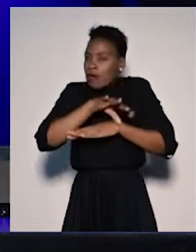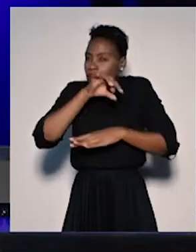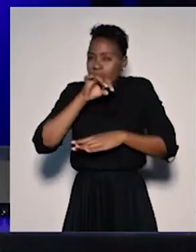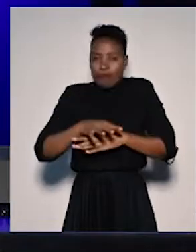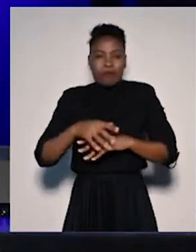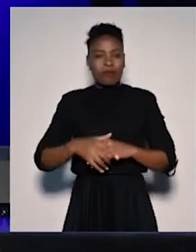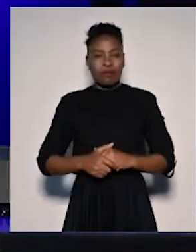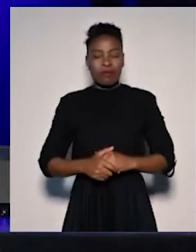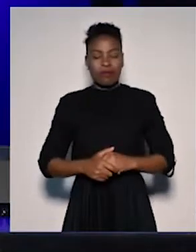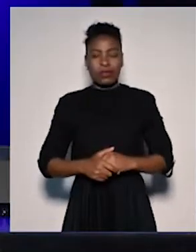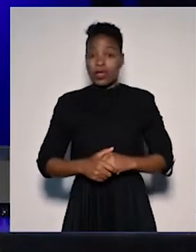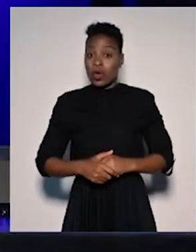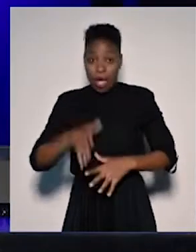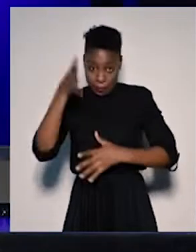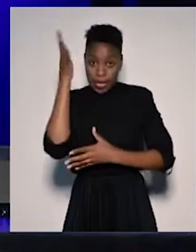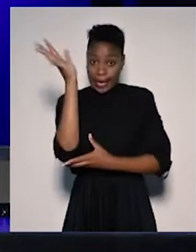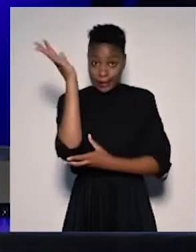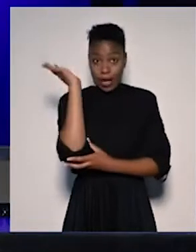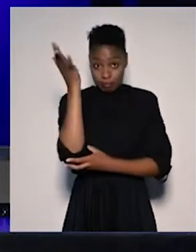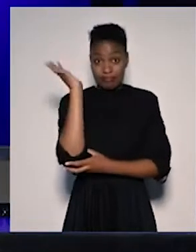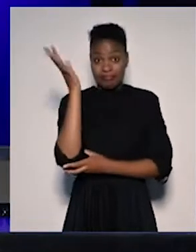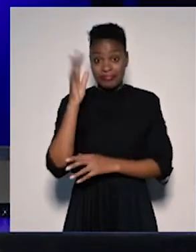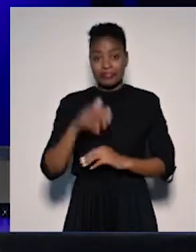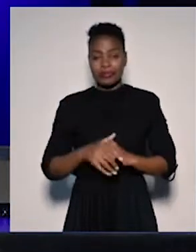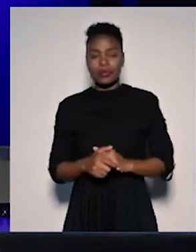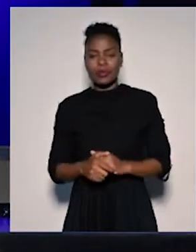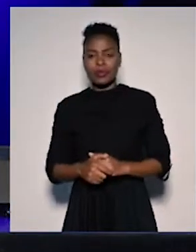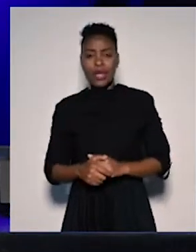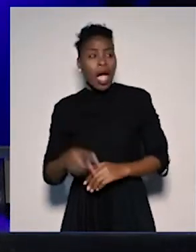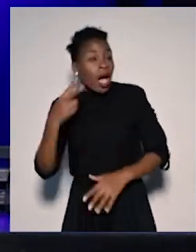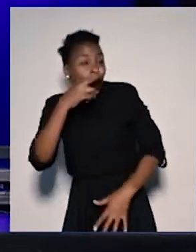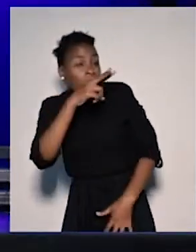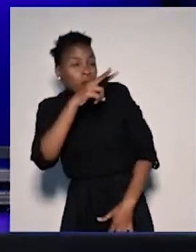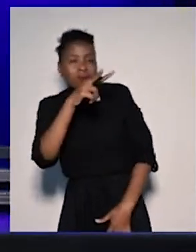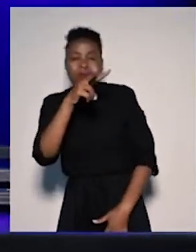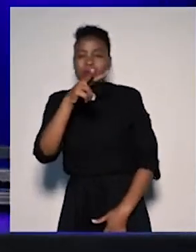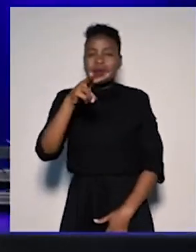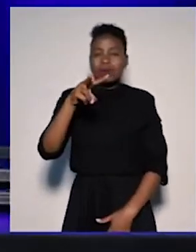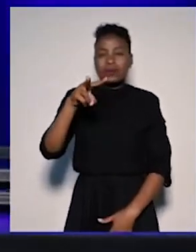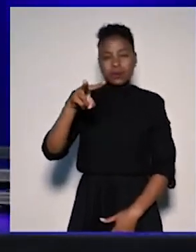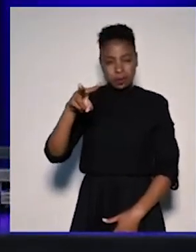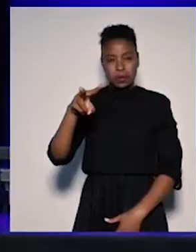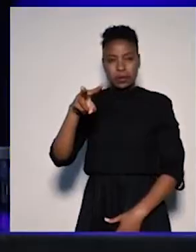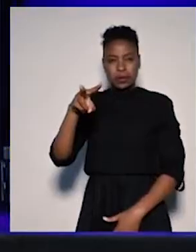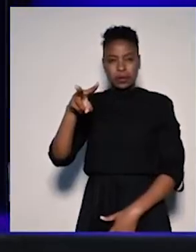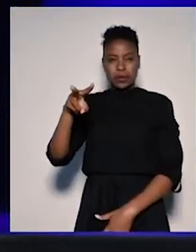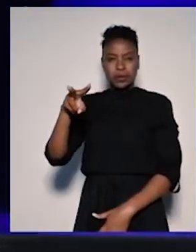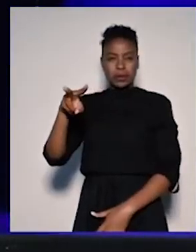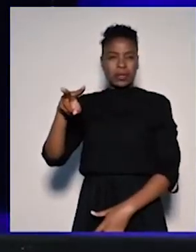bishop. Yeah. You look at people in all industries, Bazalan. They've